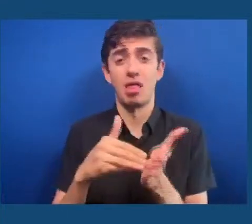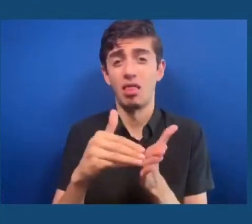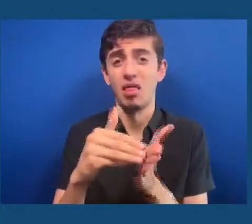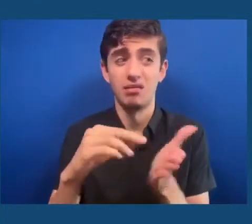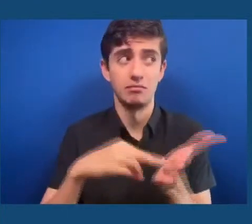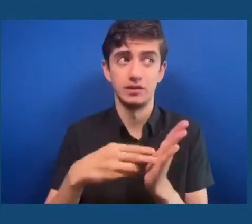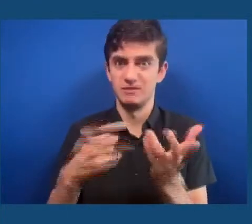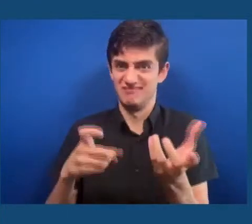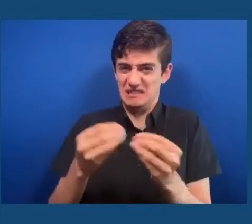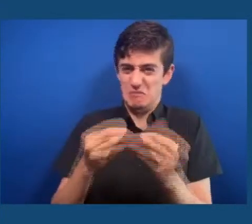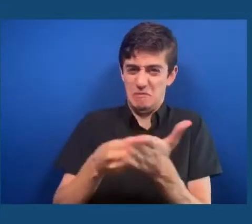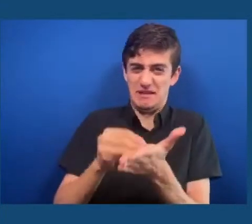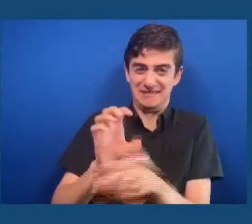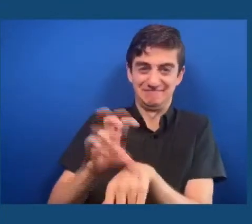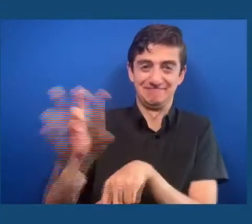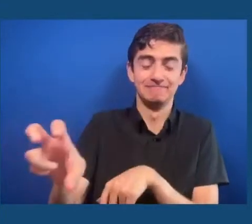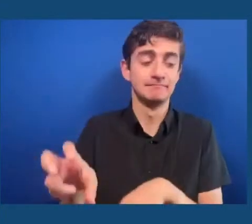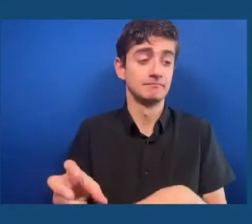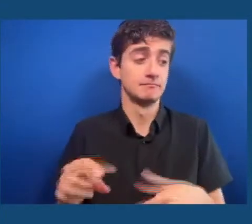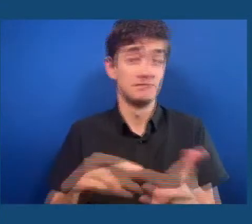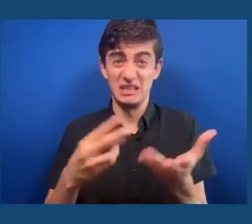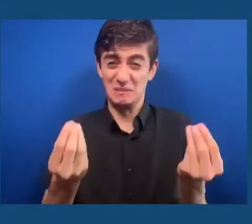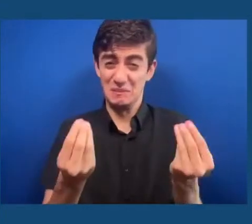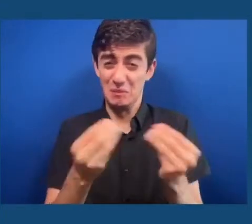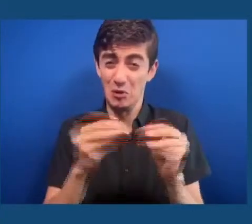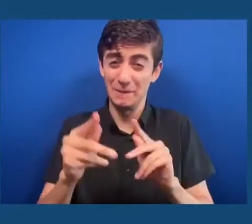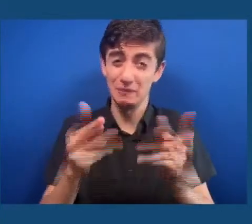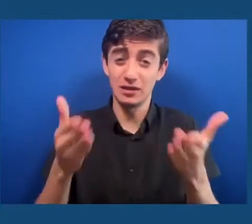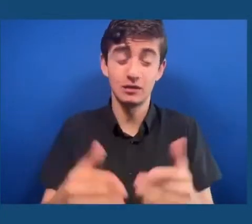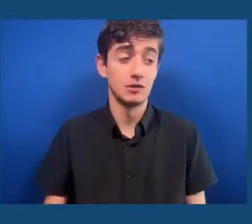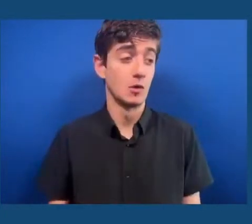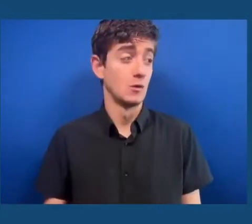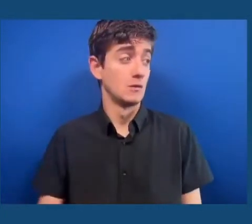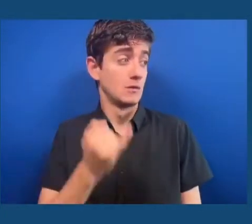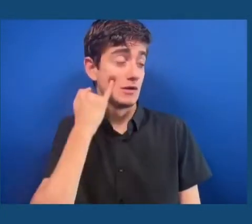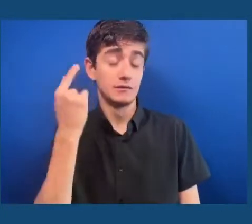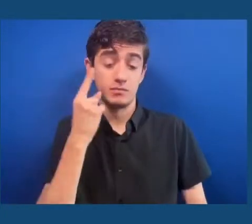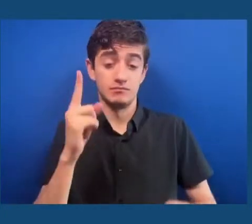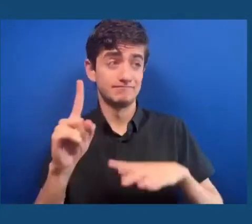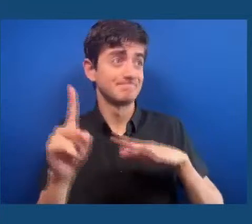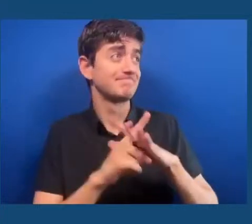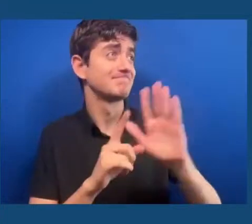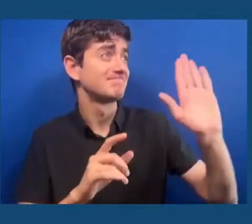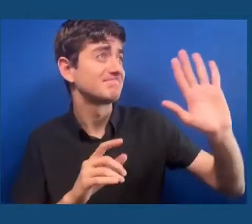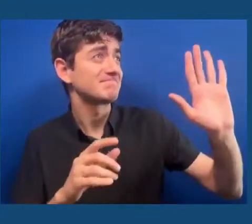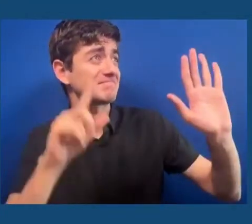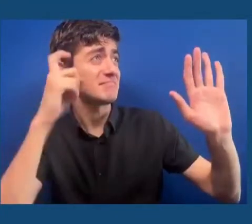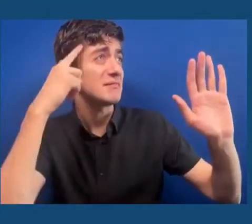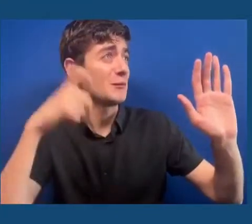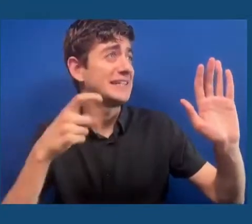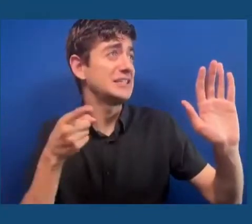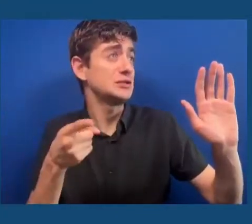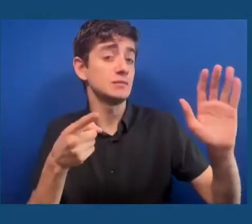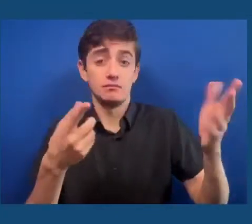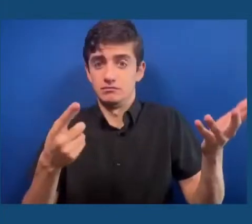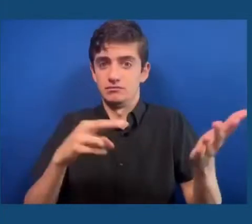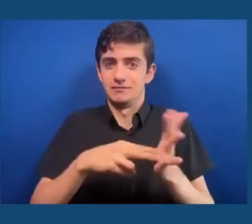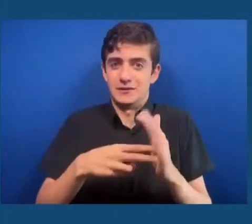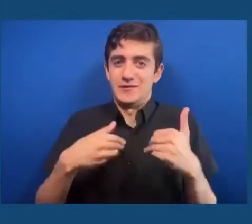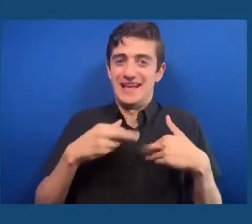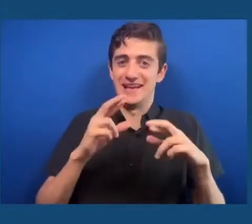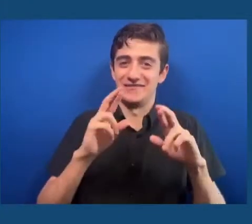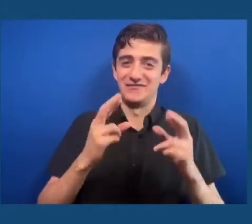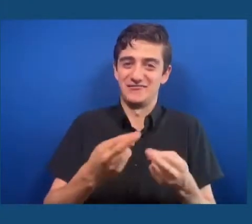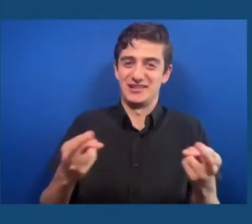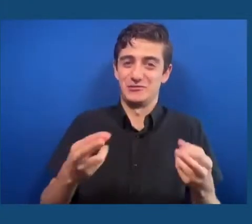that flag that says, Governor, we need you, I will have the resources to send like this. This is what they're trained to do.